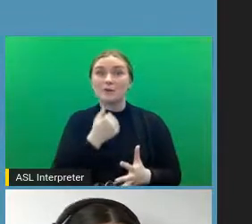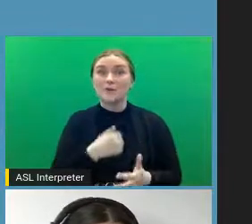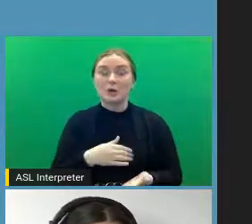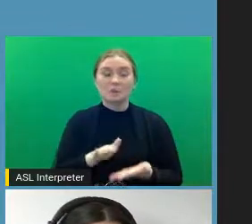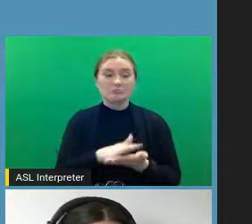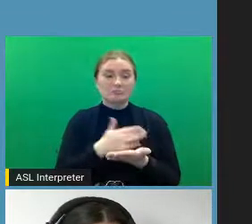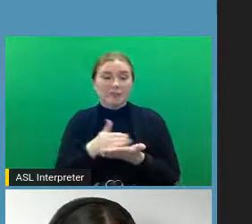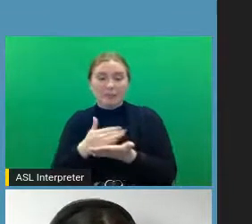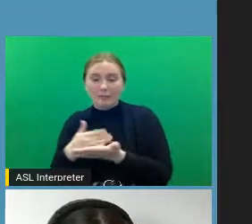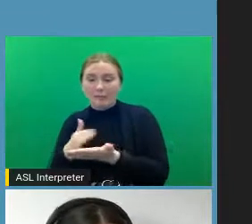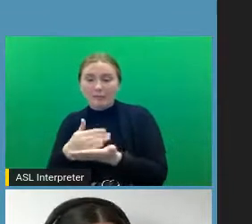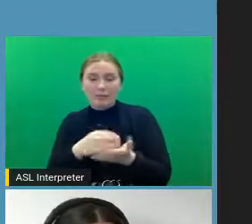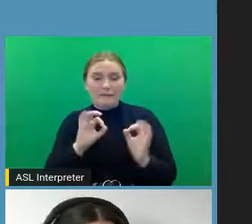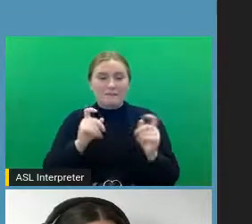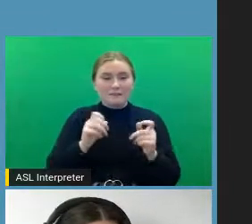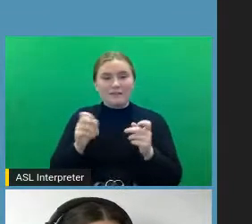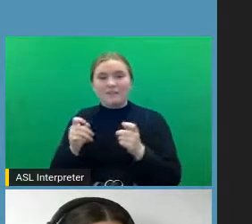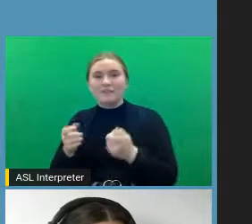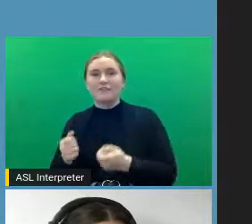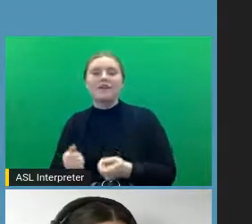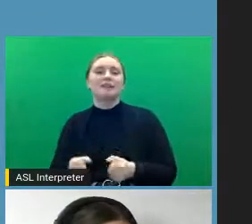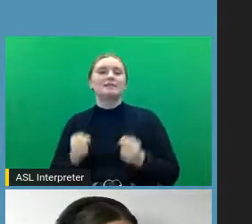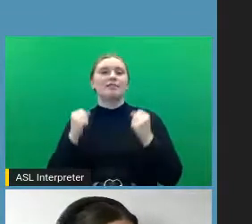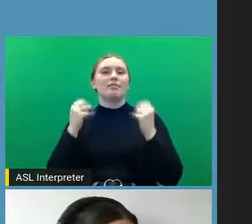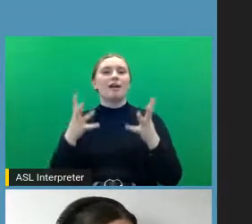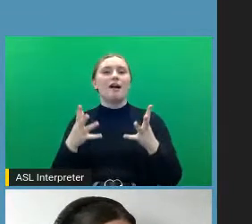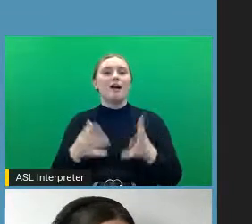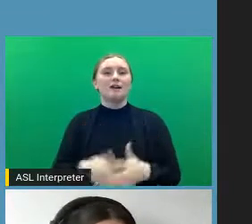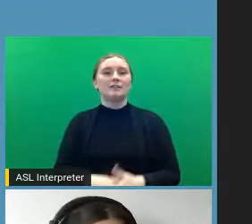done. And so don't trust the robots yet.